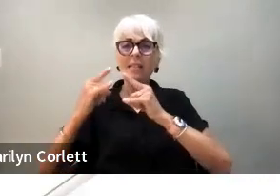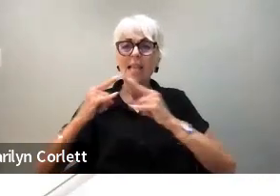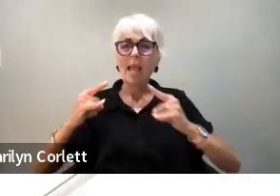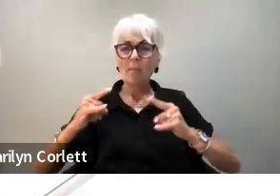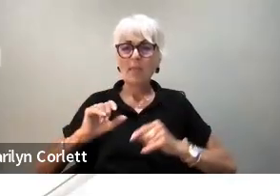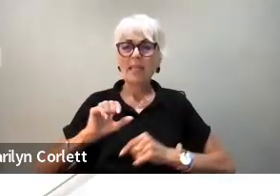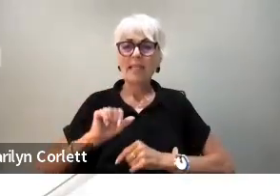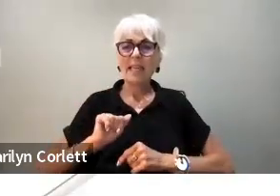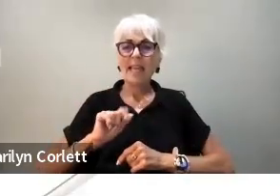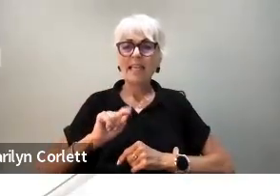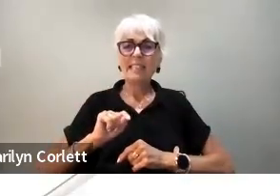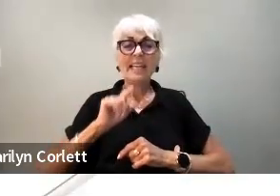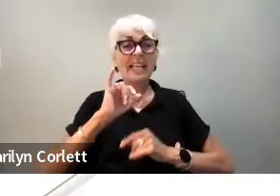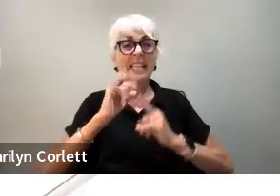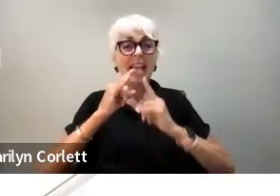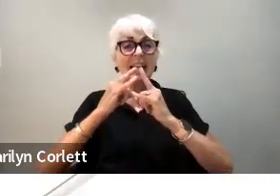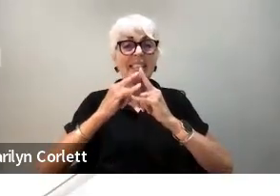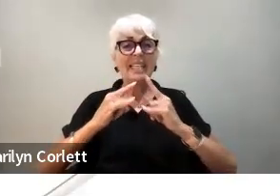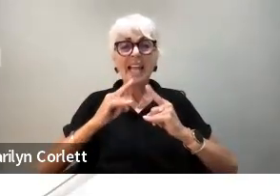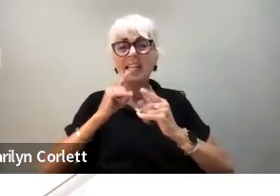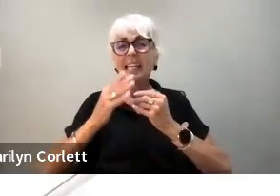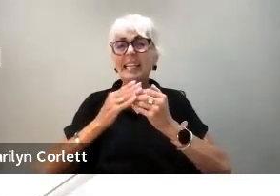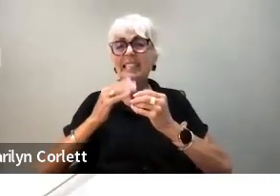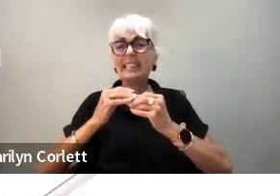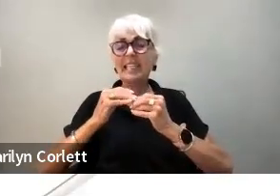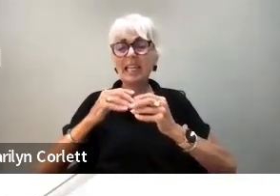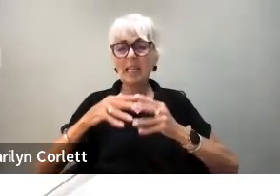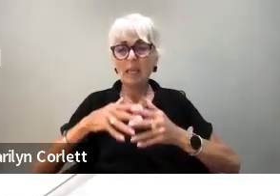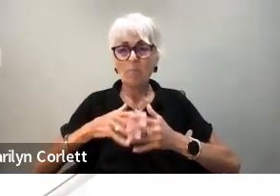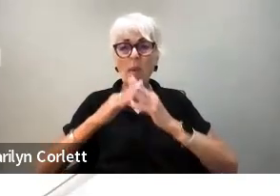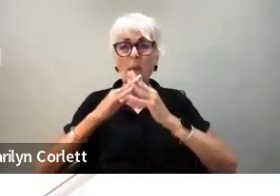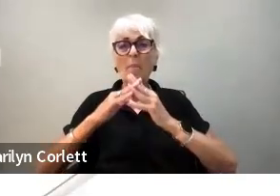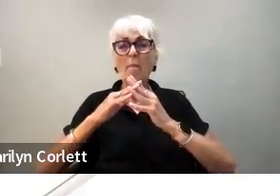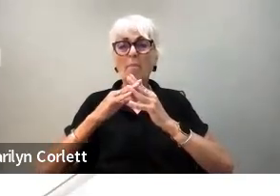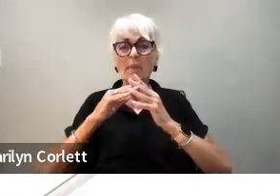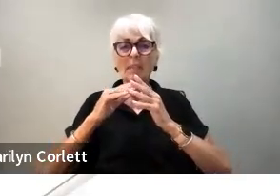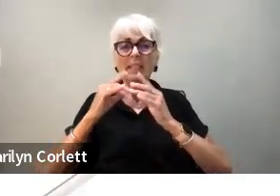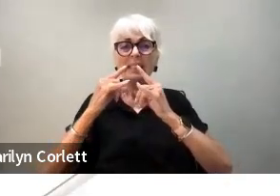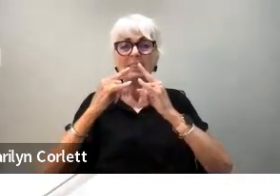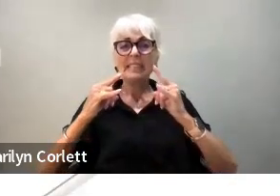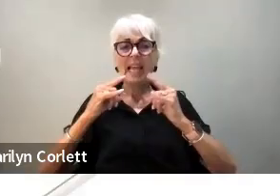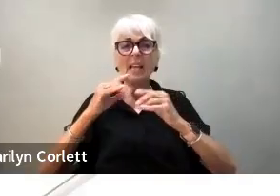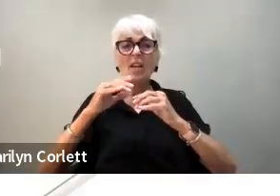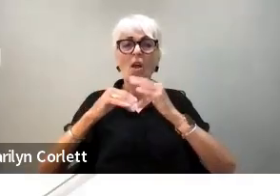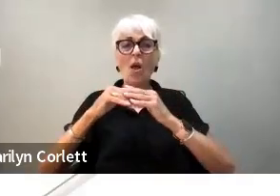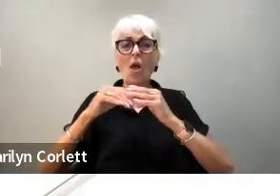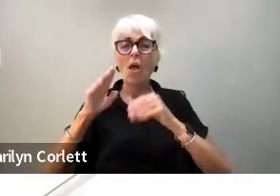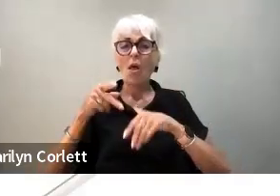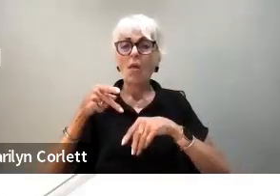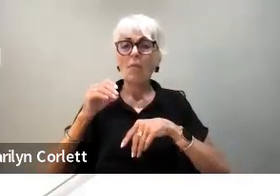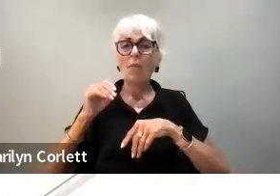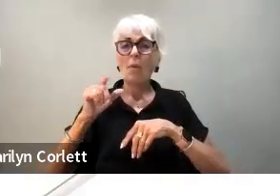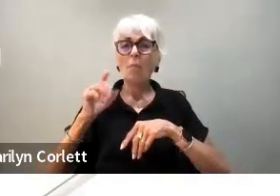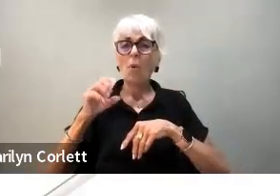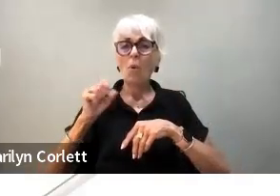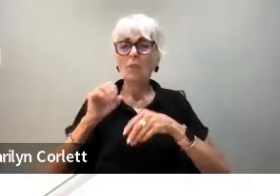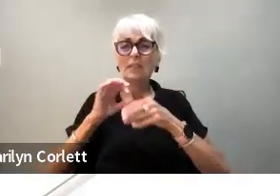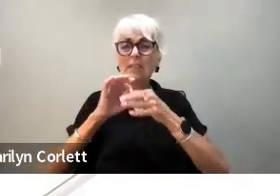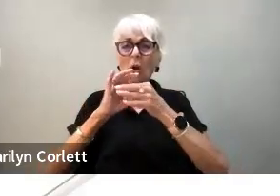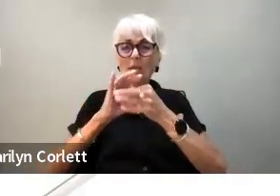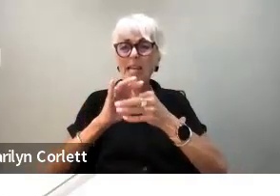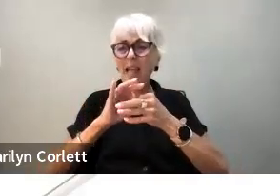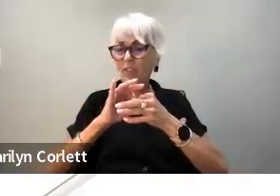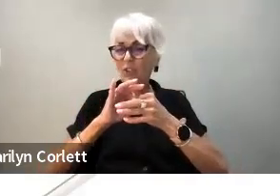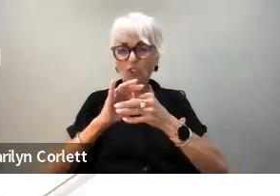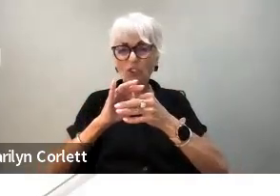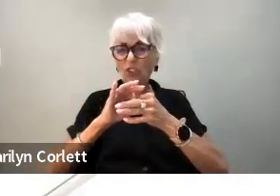Um, this tent here is an easy pop-up tent. So all of the poles are attached to the tent at the tent, and all you